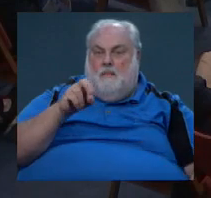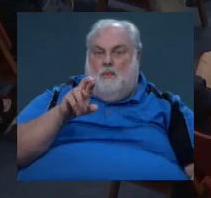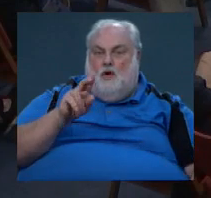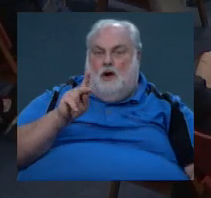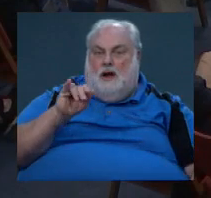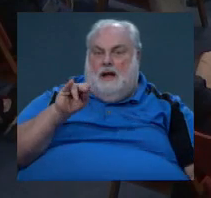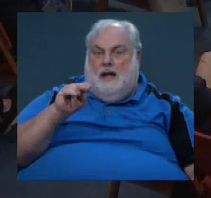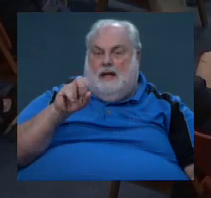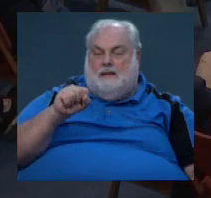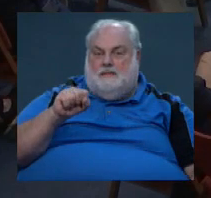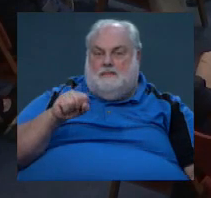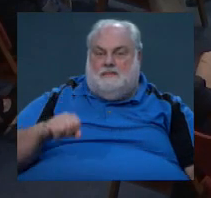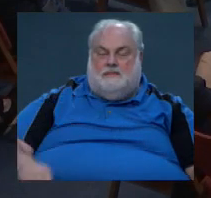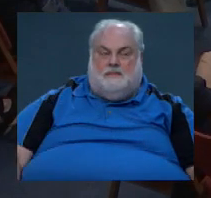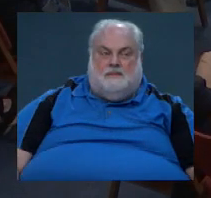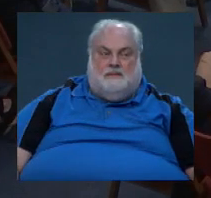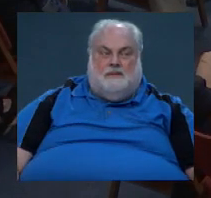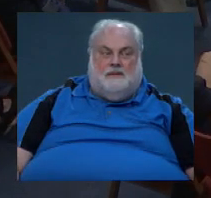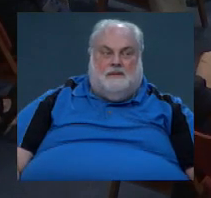She's not here yet. I'm